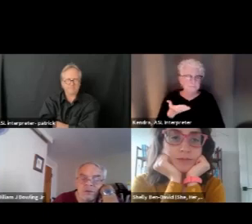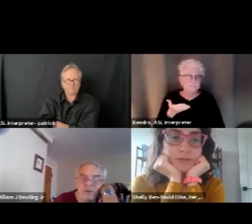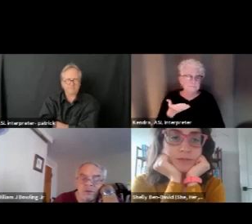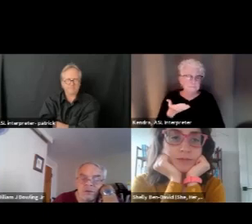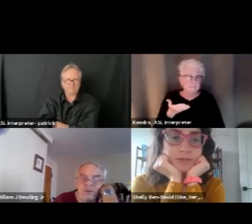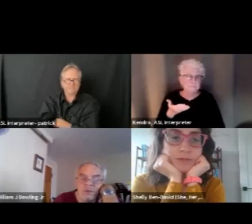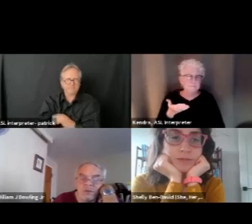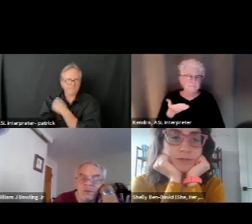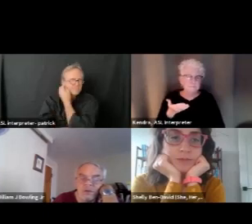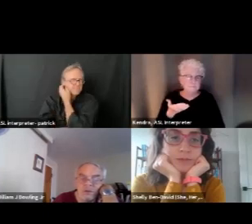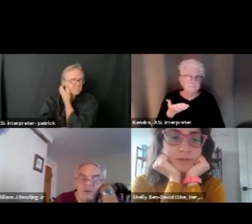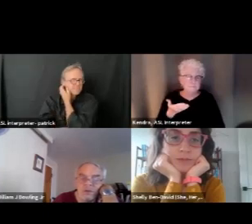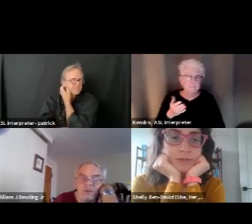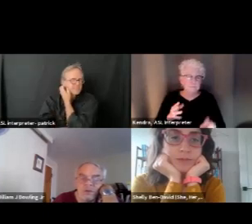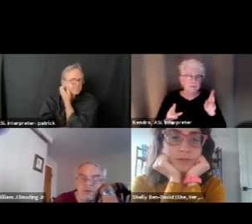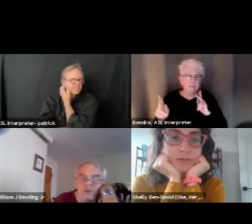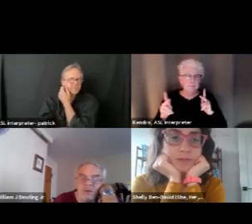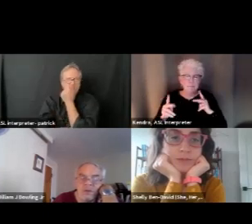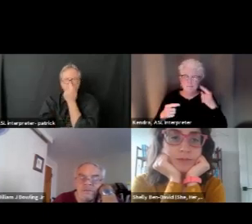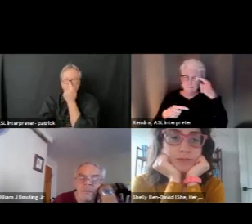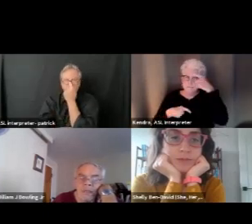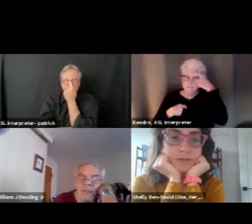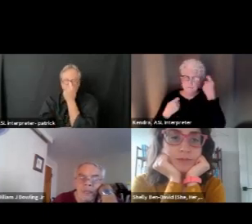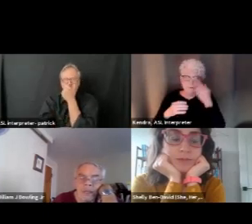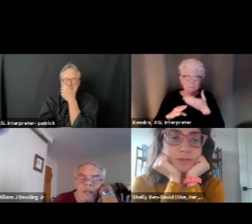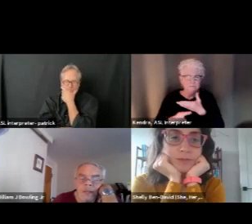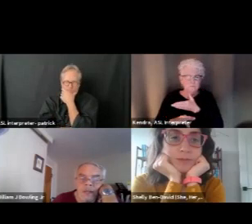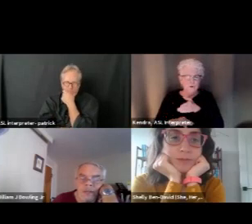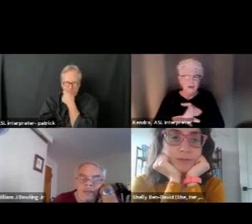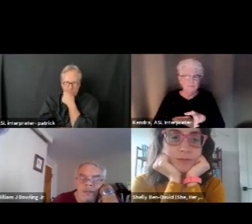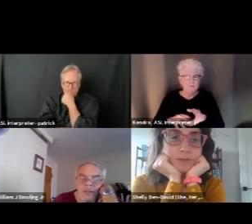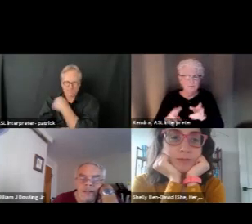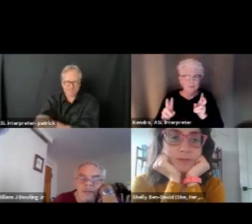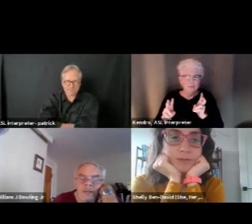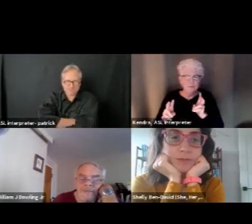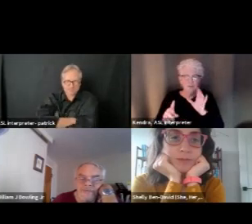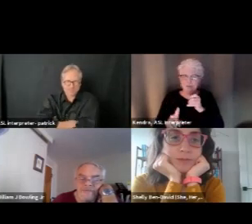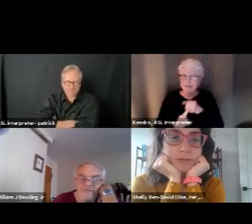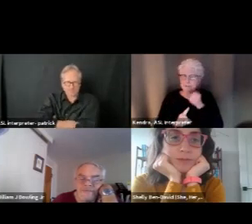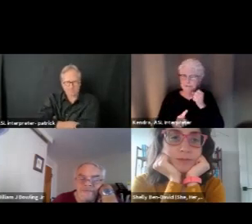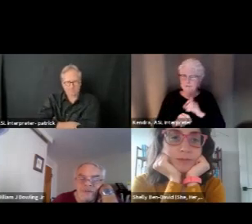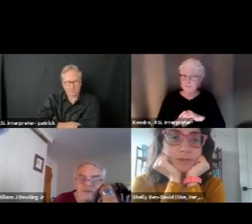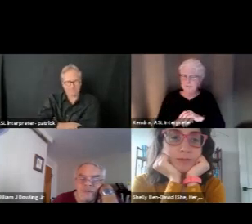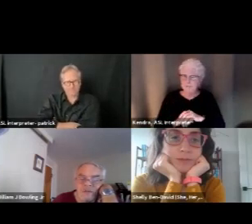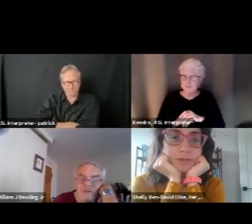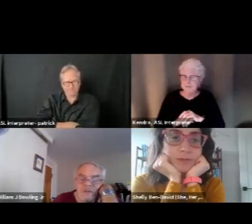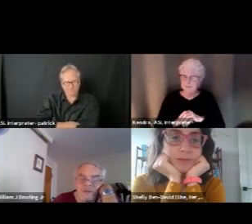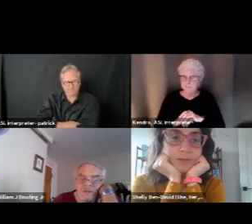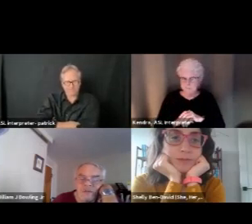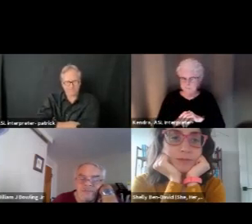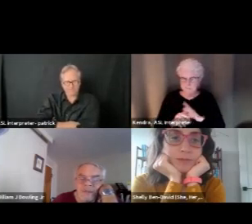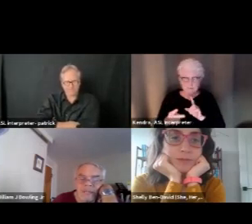or there's no trauma related to mental disorder, as they put it. And then the second thing that seemed to be